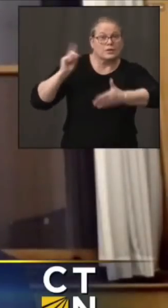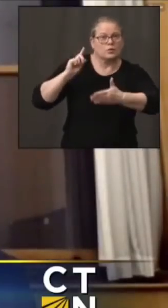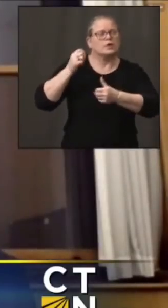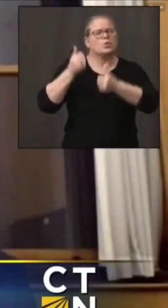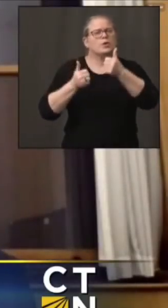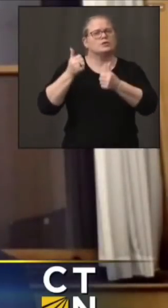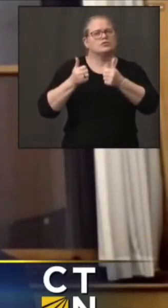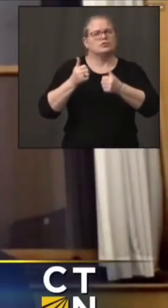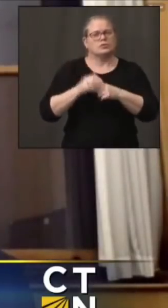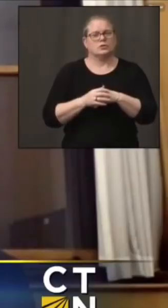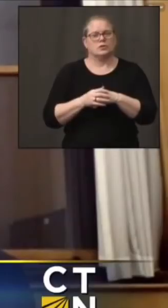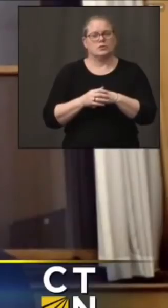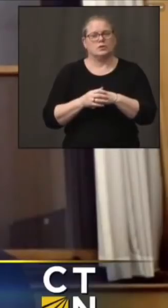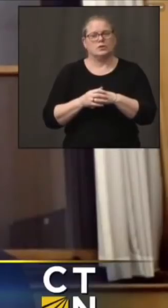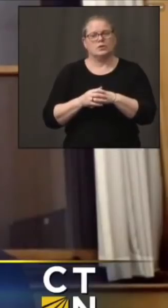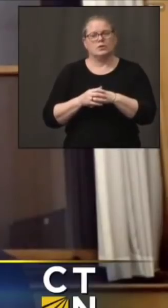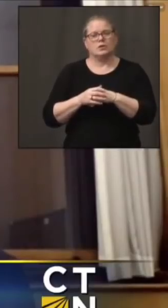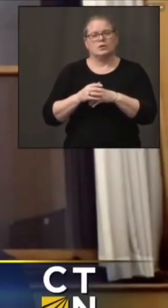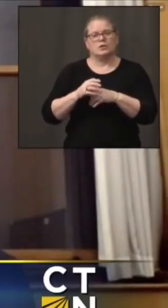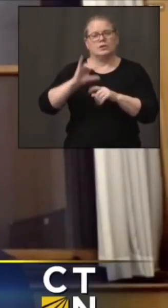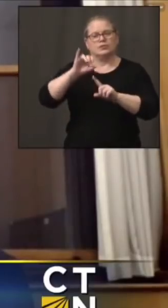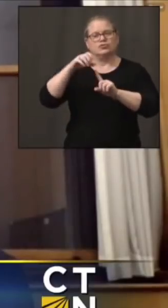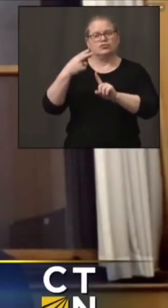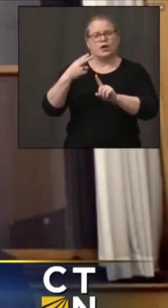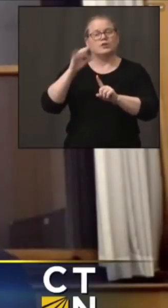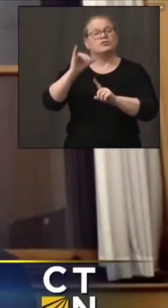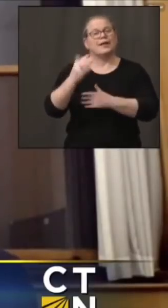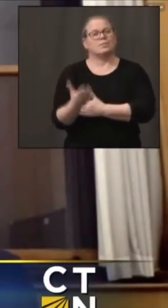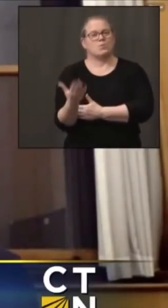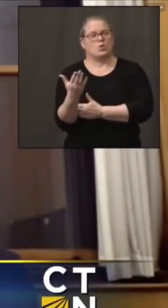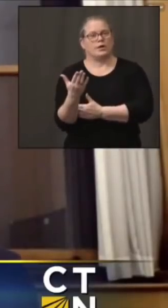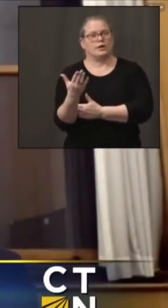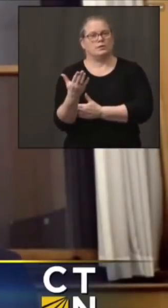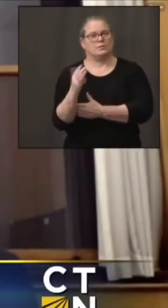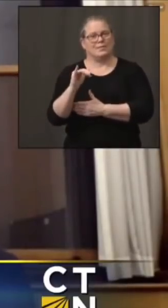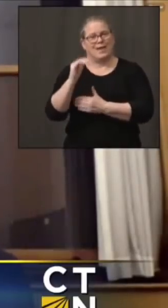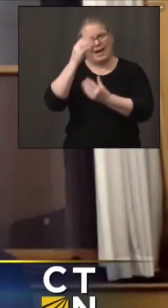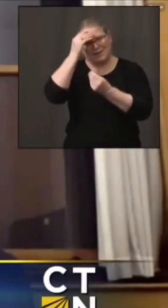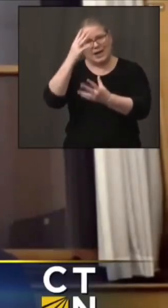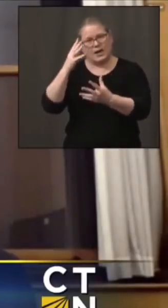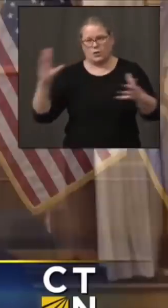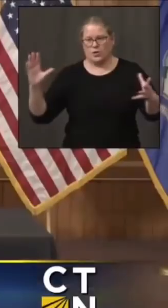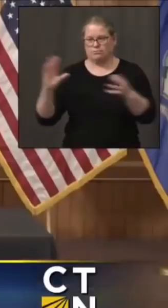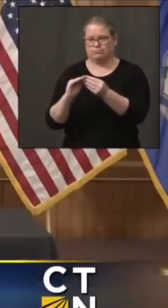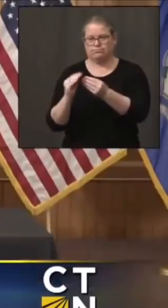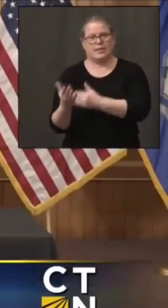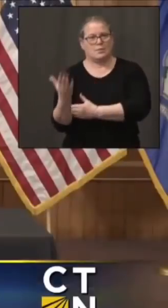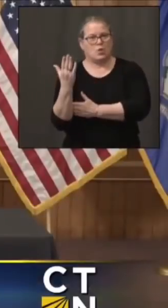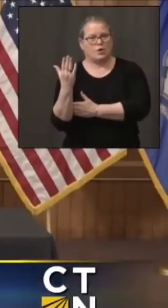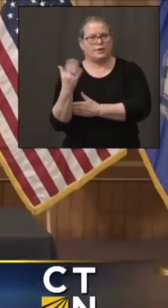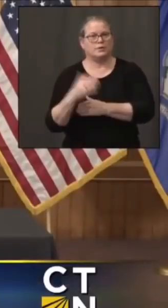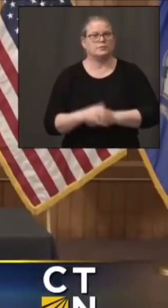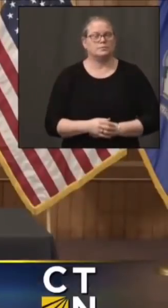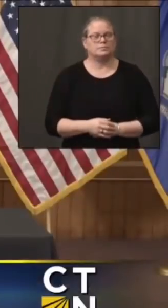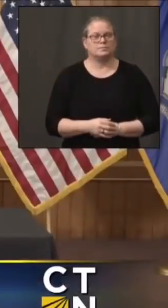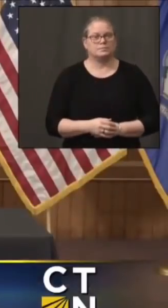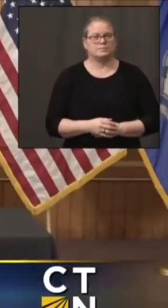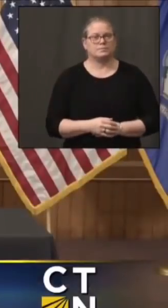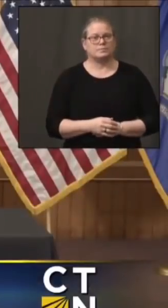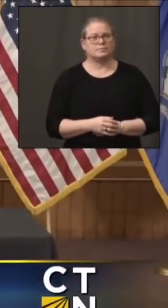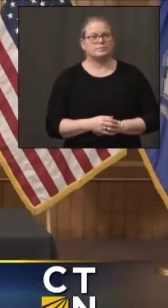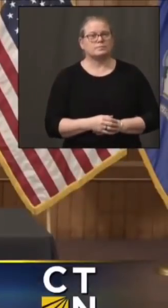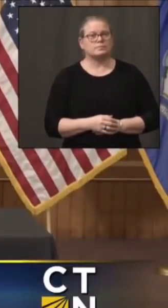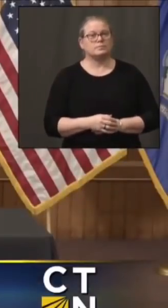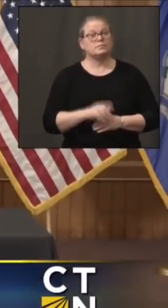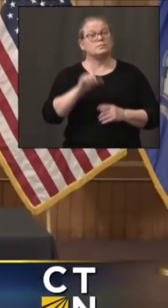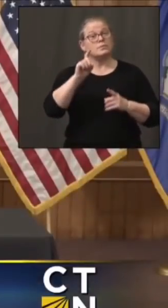of last night. So we pull the data first thing in the morning. And can you talk about any hurdles the state is encountering in the rollout?